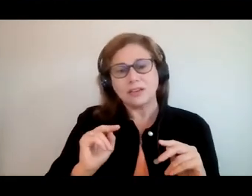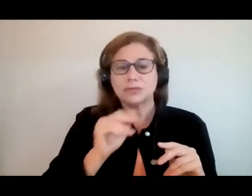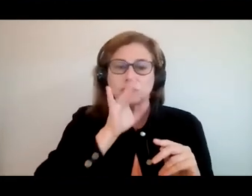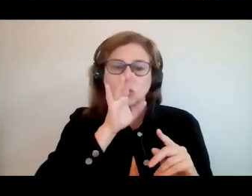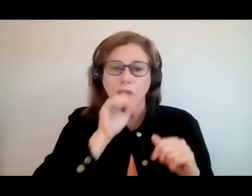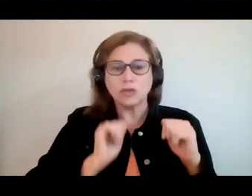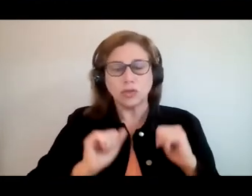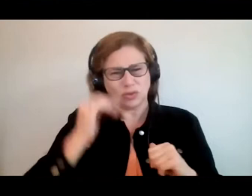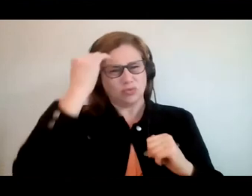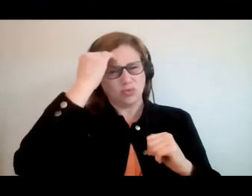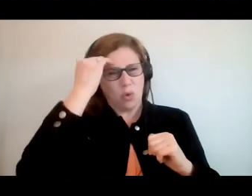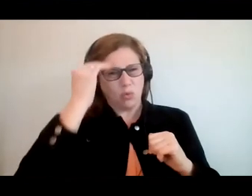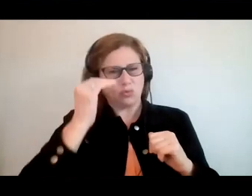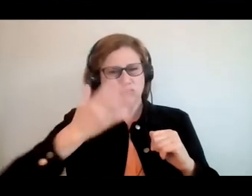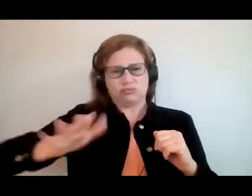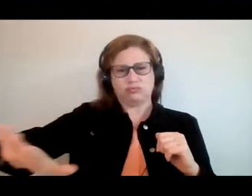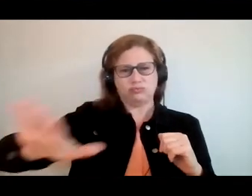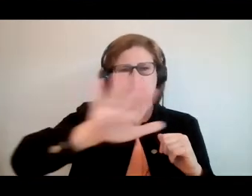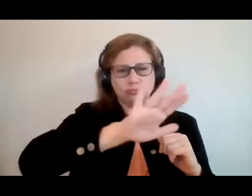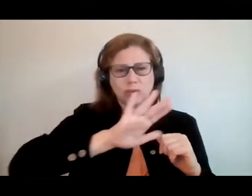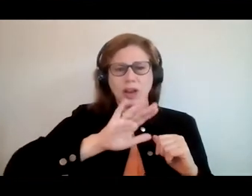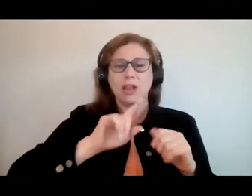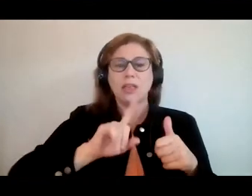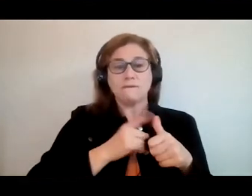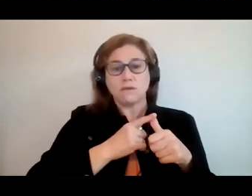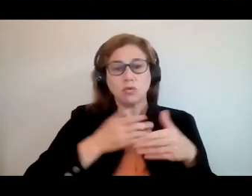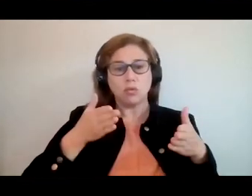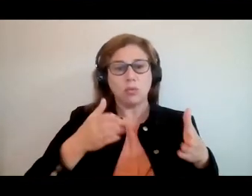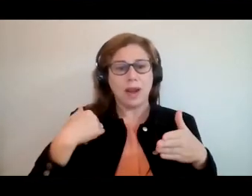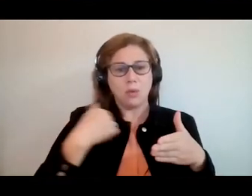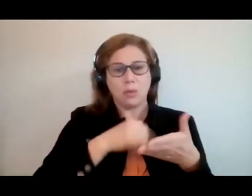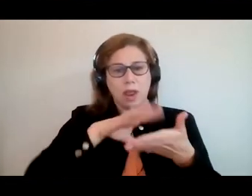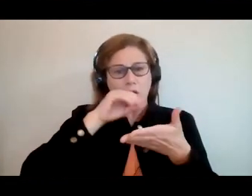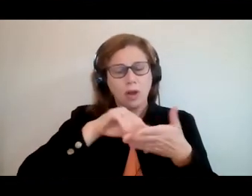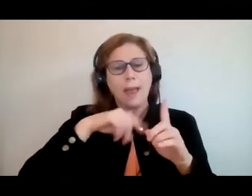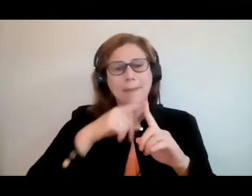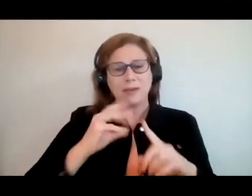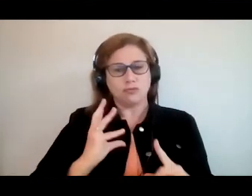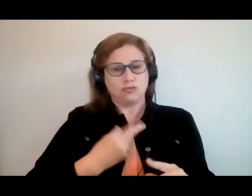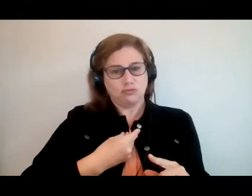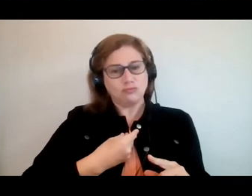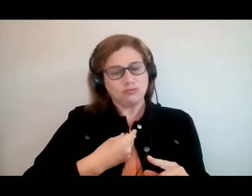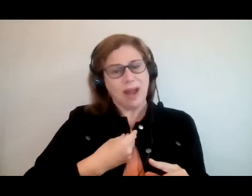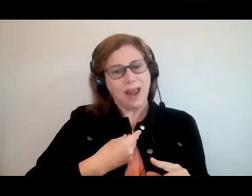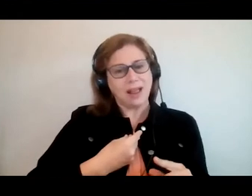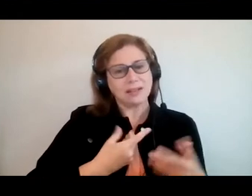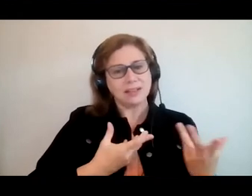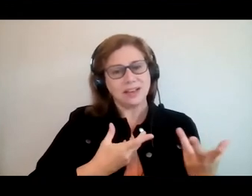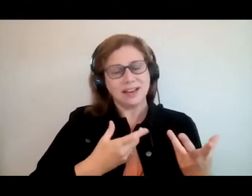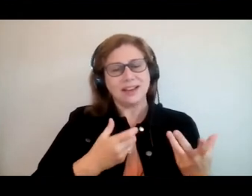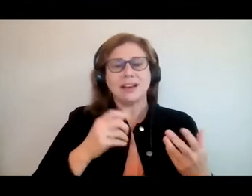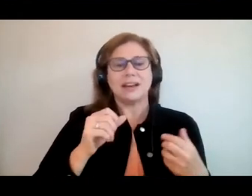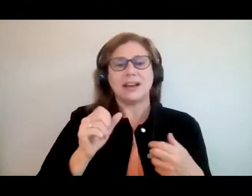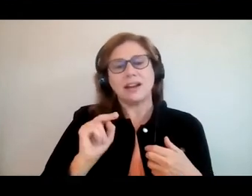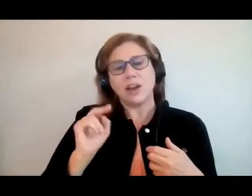in some ways some of the first ways in which we learned about transness in North American media cultures.